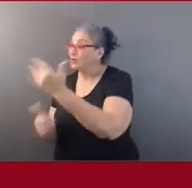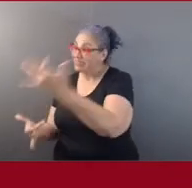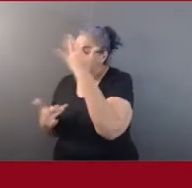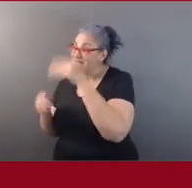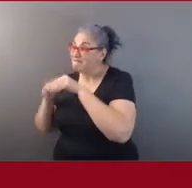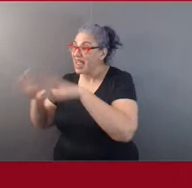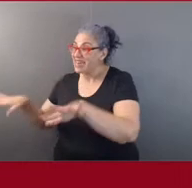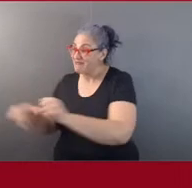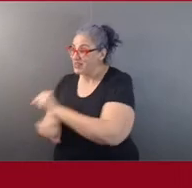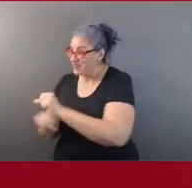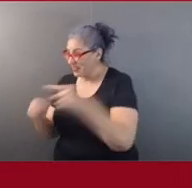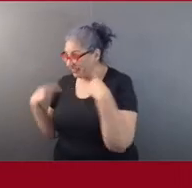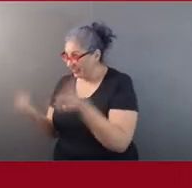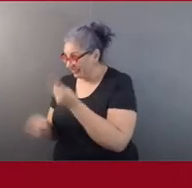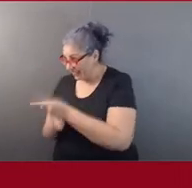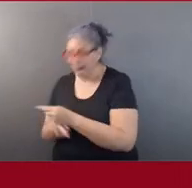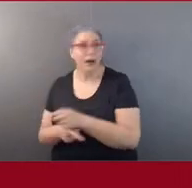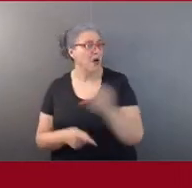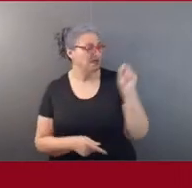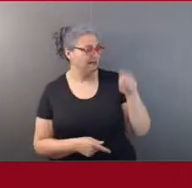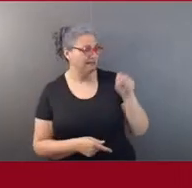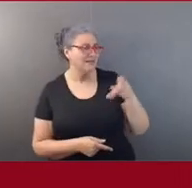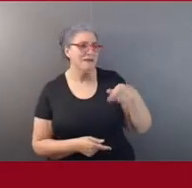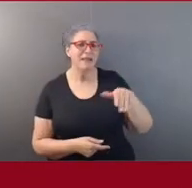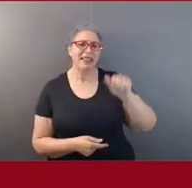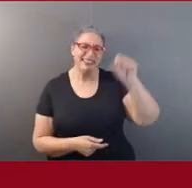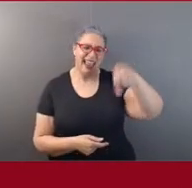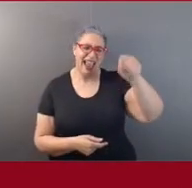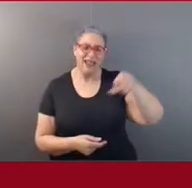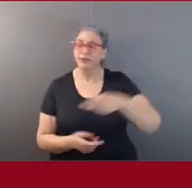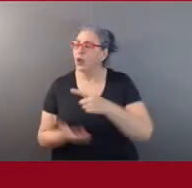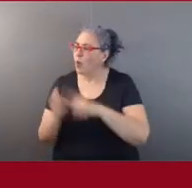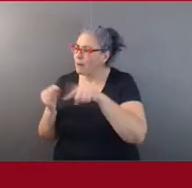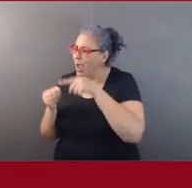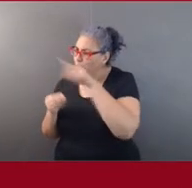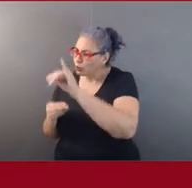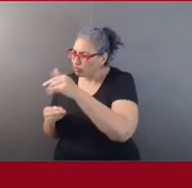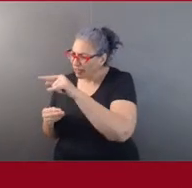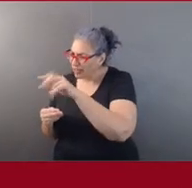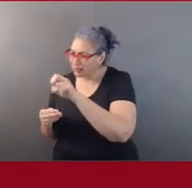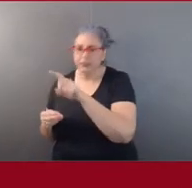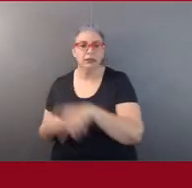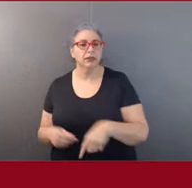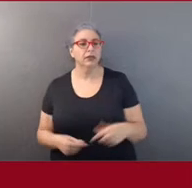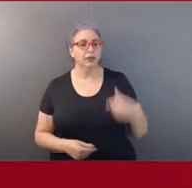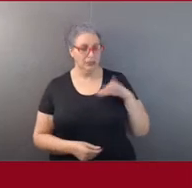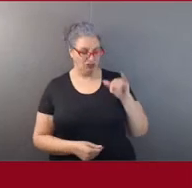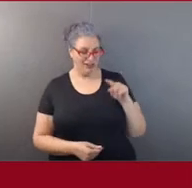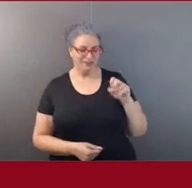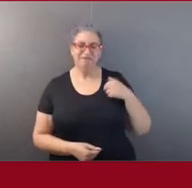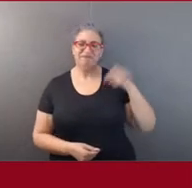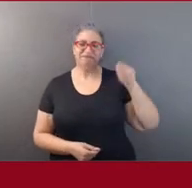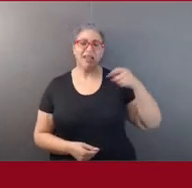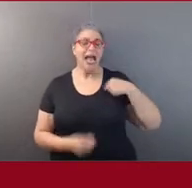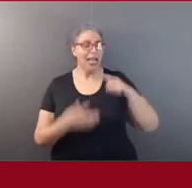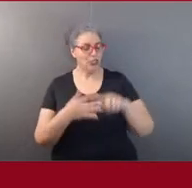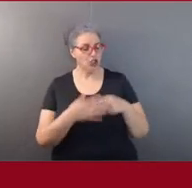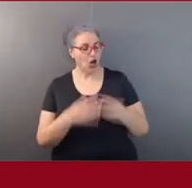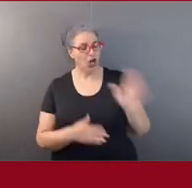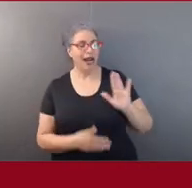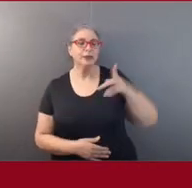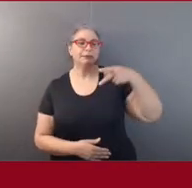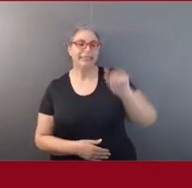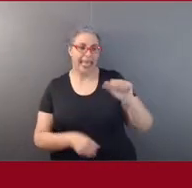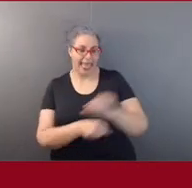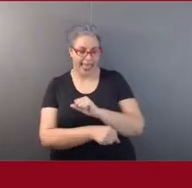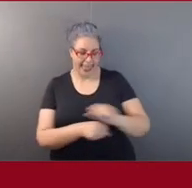like. Absolutely. And, what about you, Jeanette? Well, I started off as a PA,